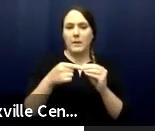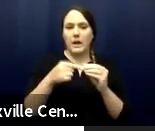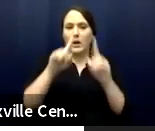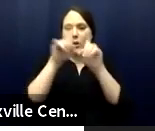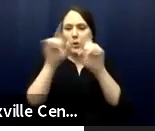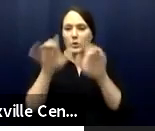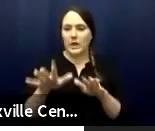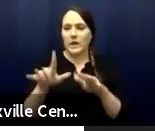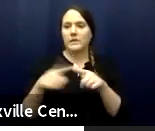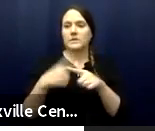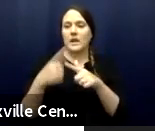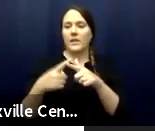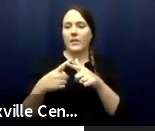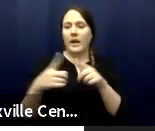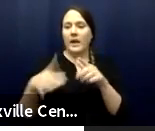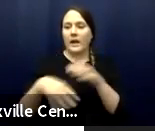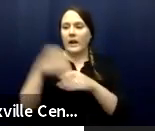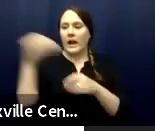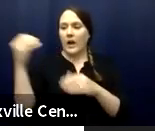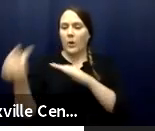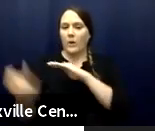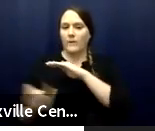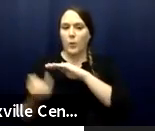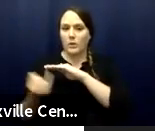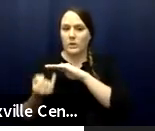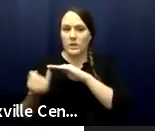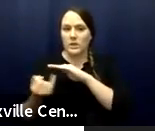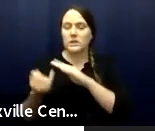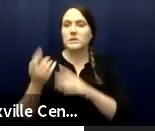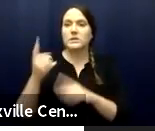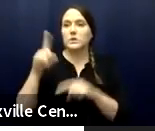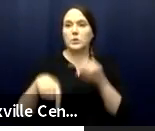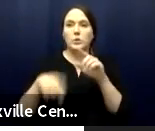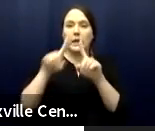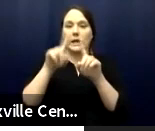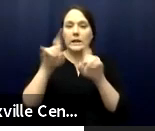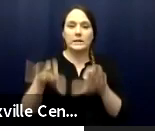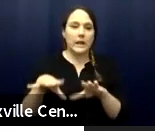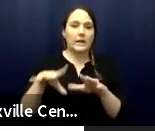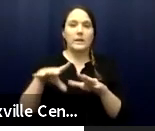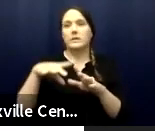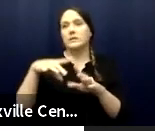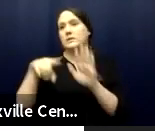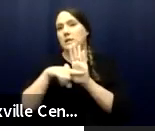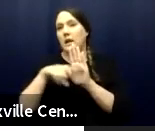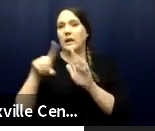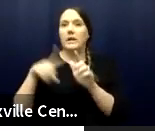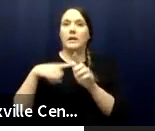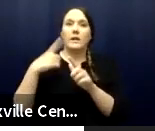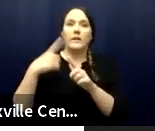and being able to get out of quarantine. You can't test out of quarantine.